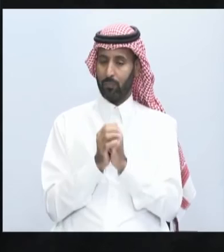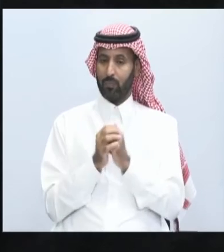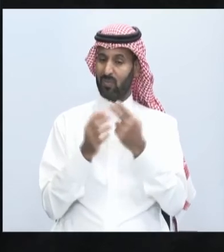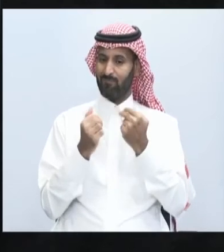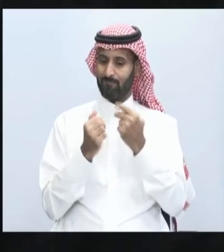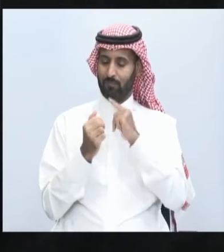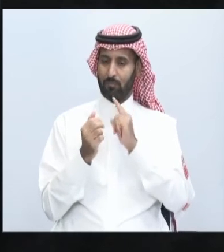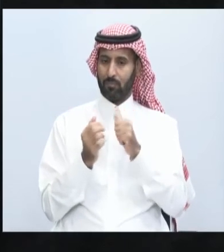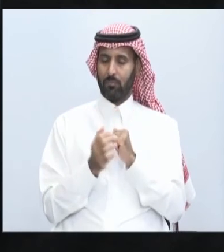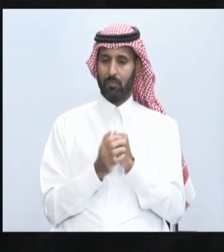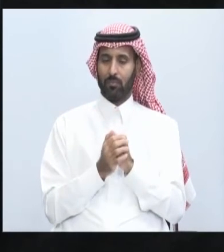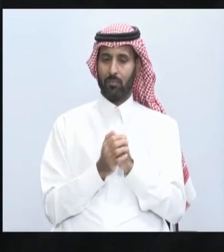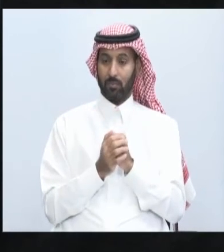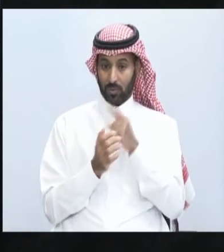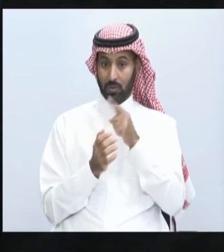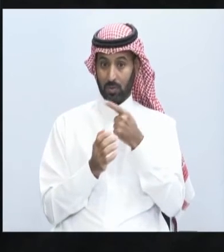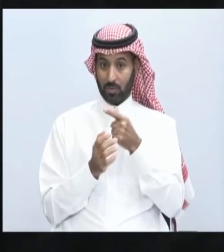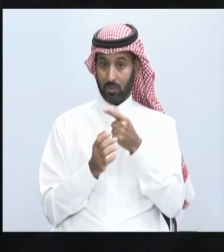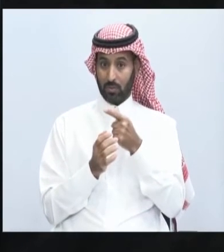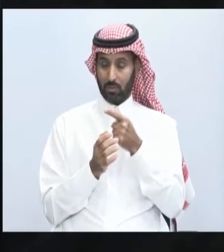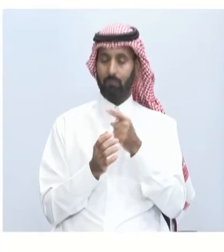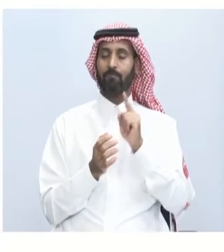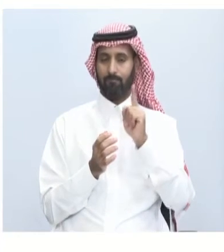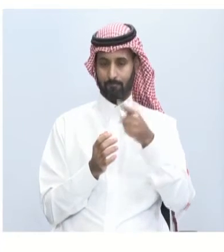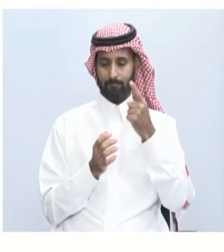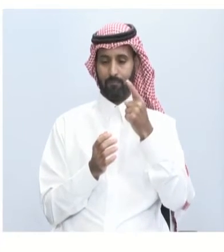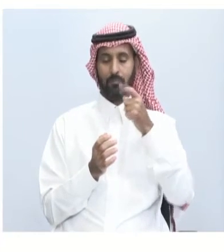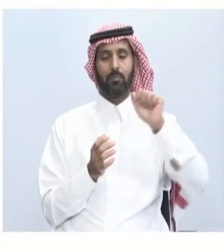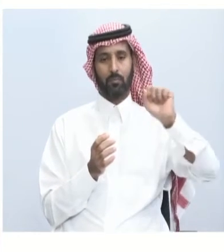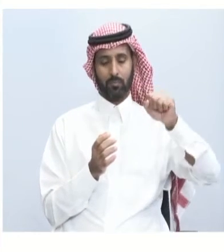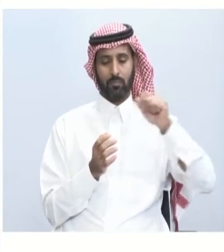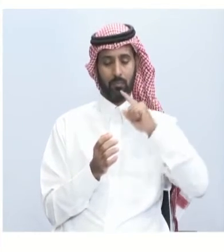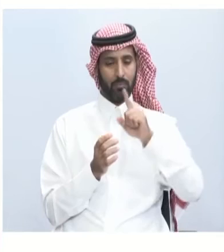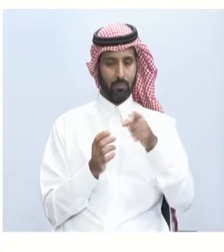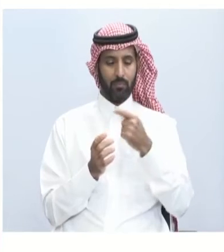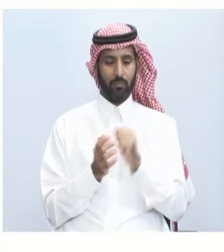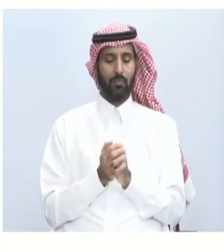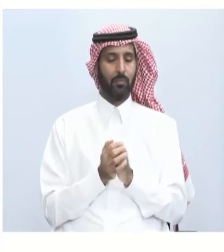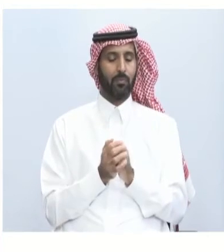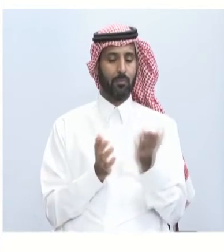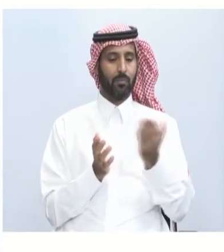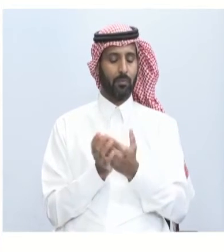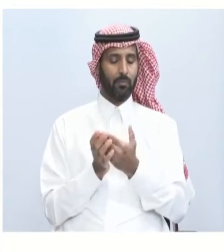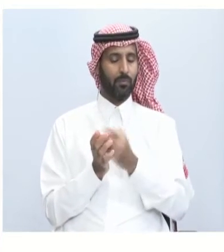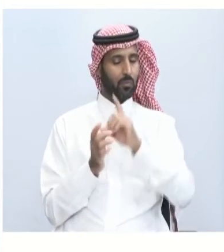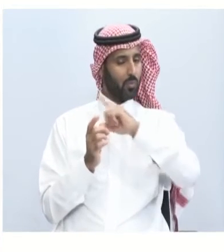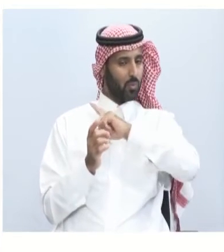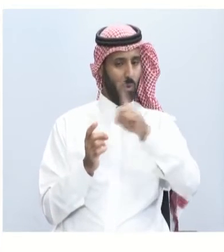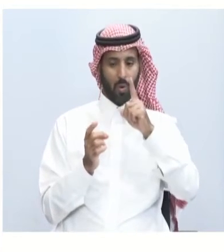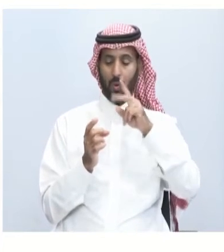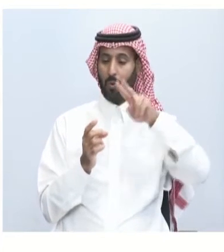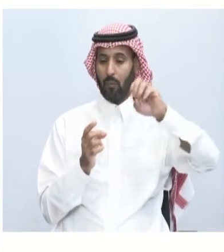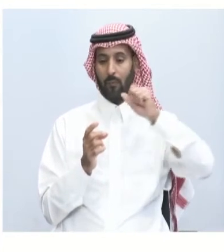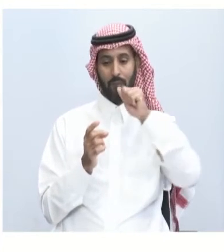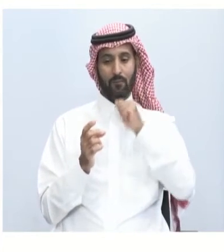allowed. Did he say this? Very good. Yes, he said this when he said no